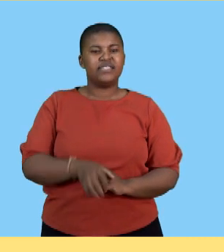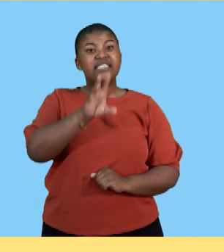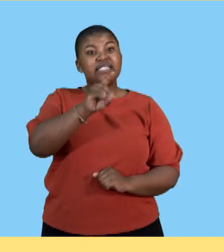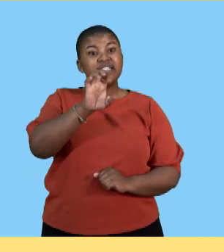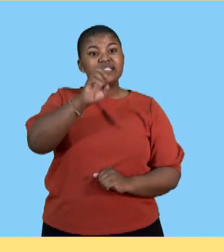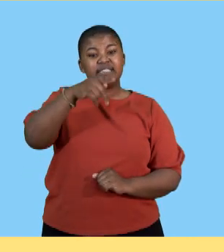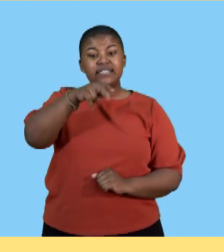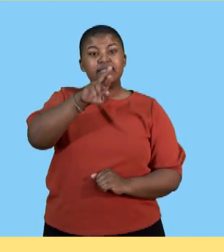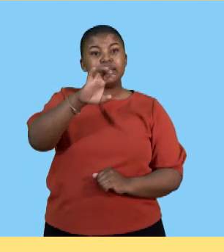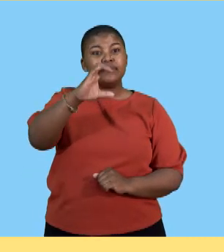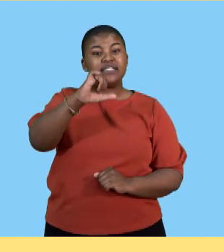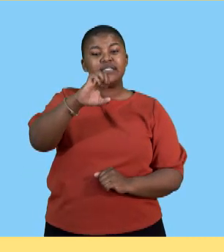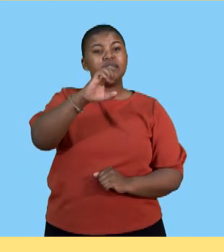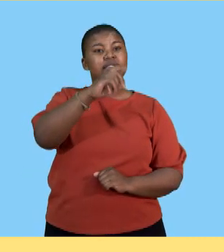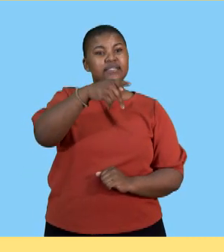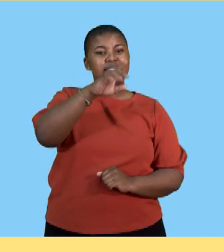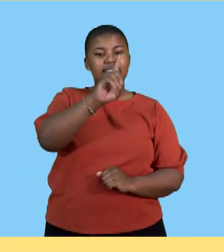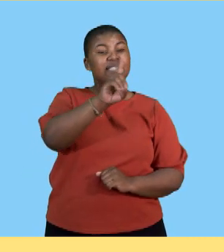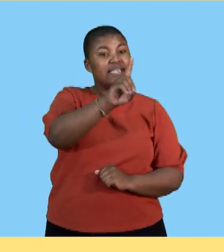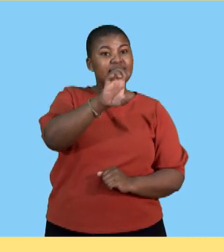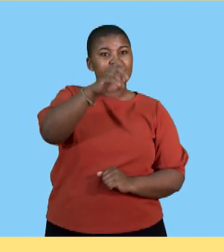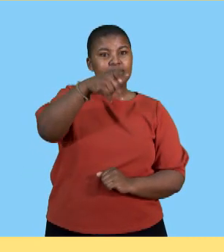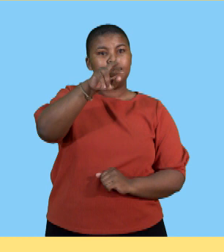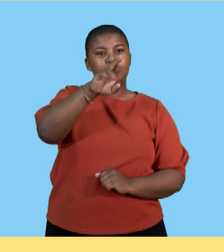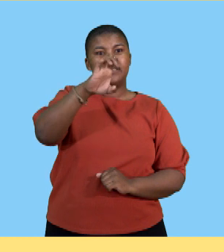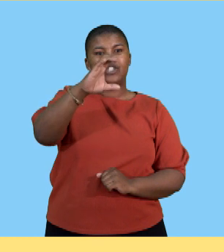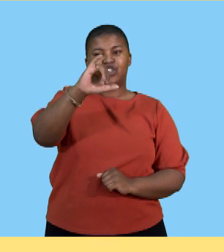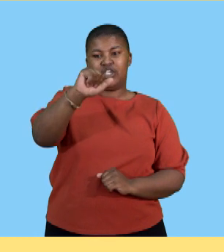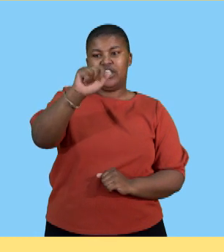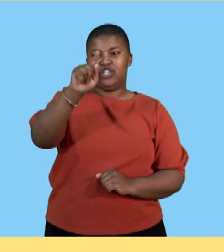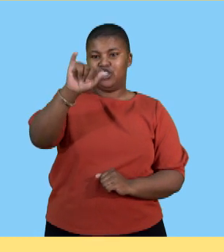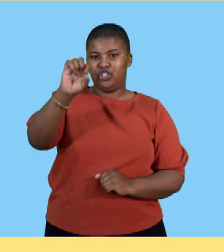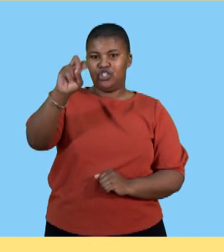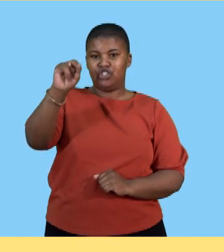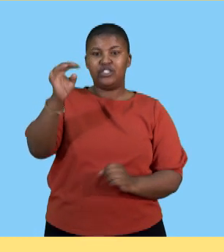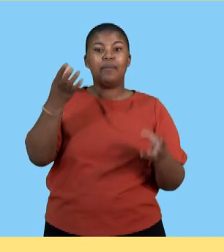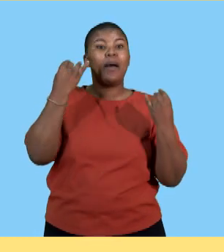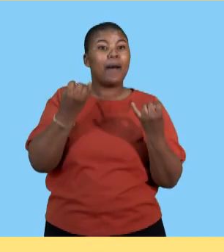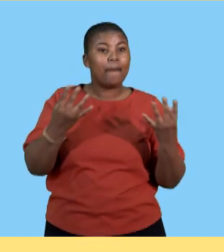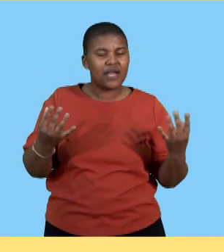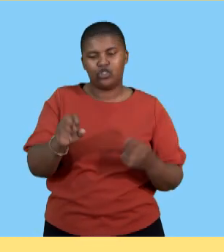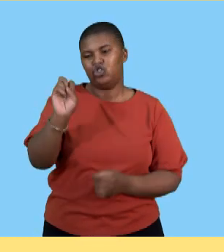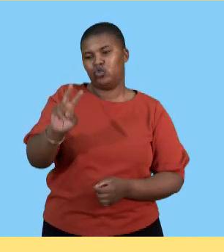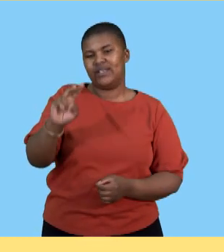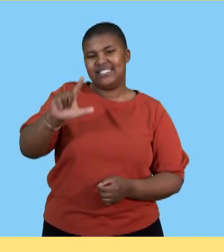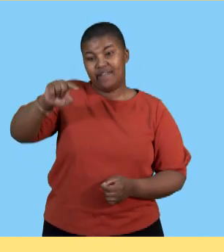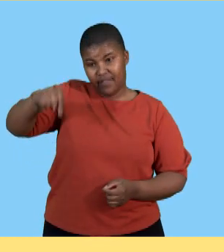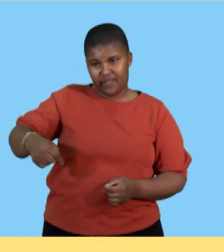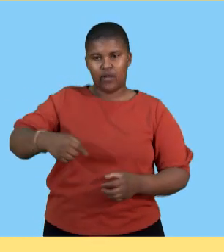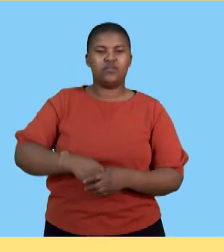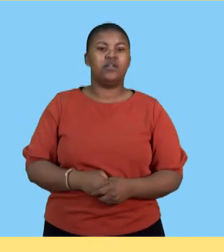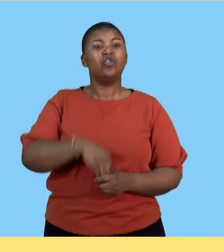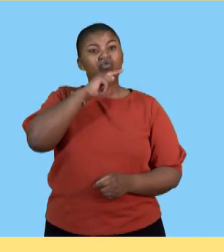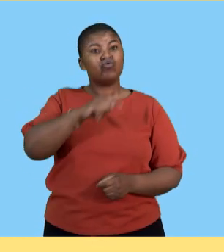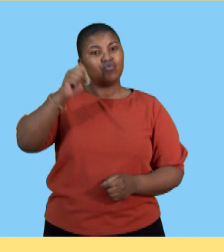depreciation amount, therefore, becomes 27,000. You get 27,000. This